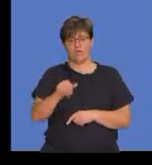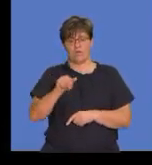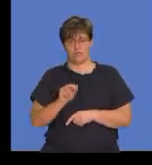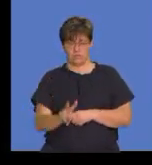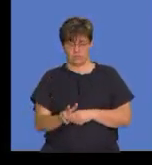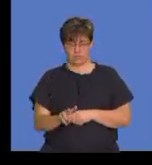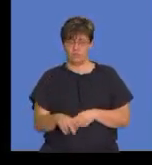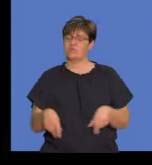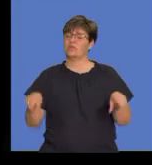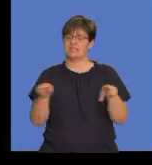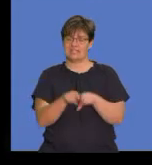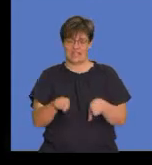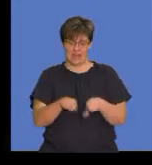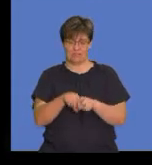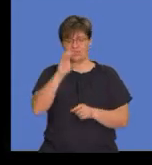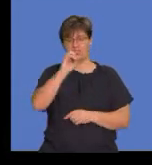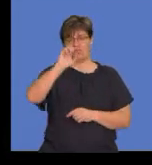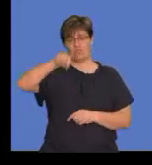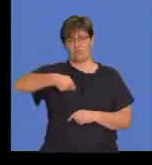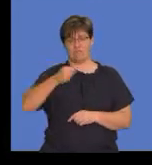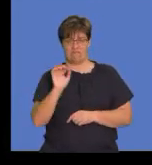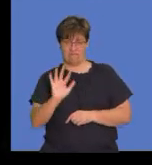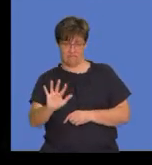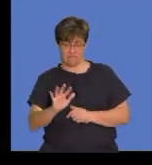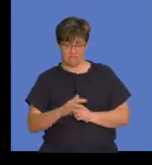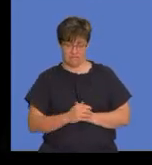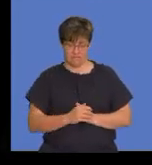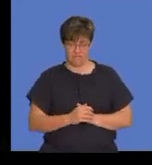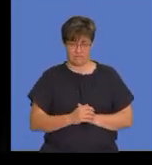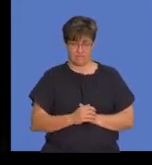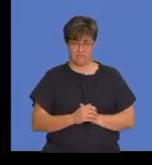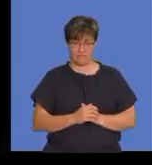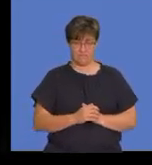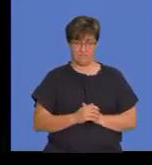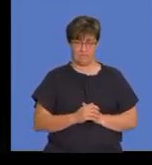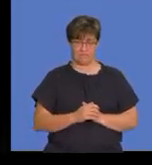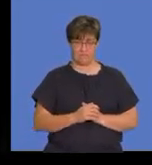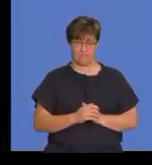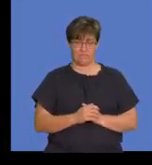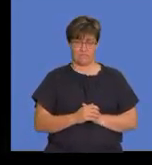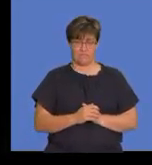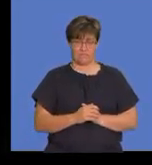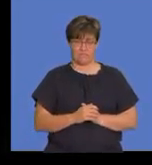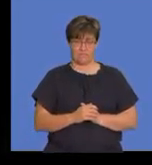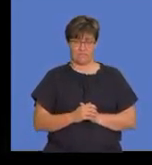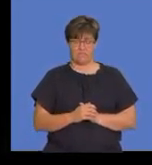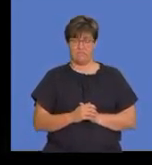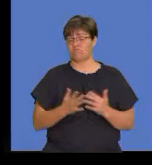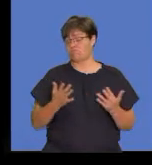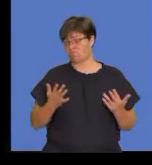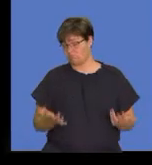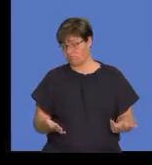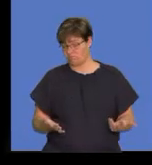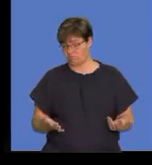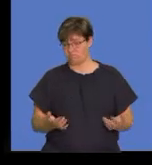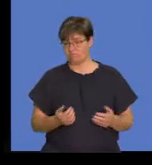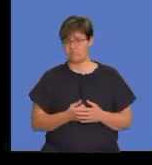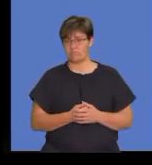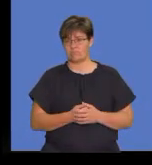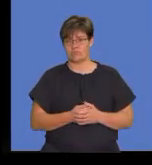definitely 1 over 2, which is still the same as 0.5.